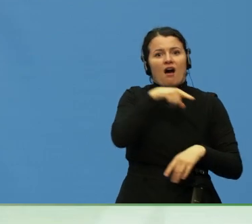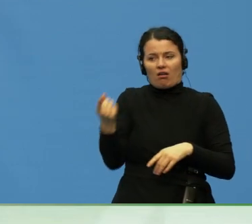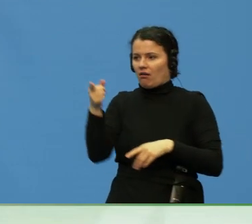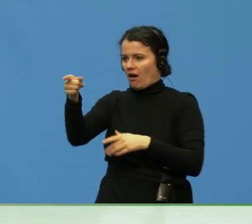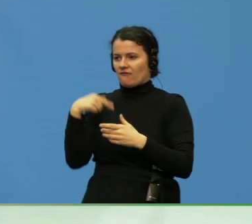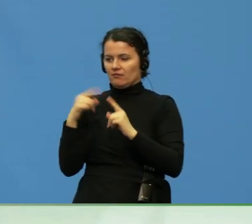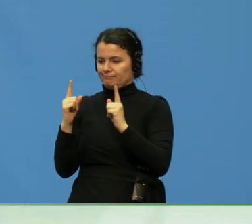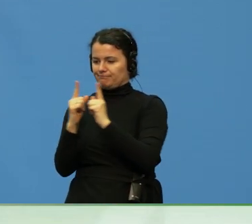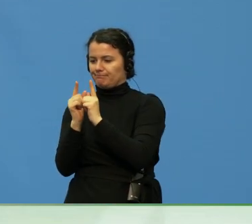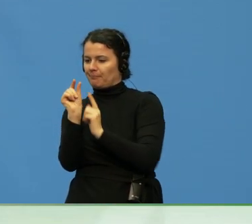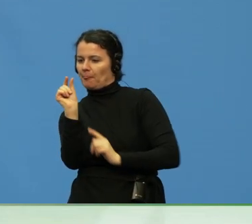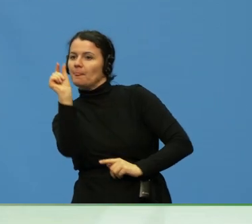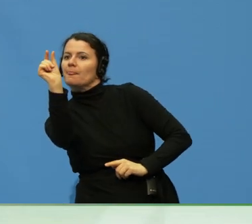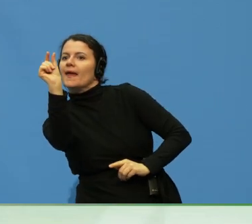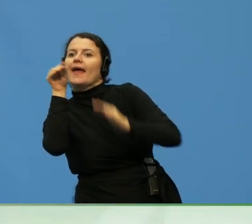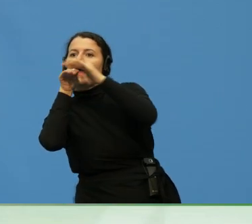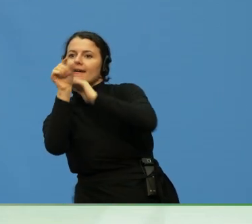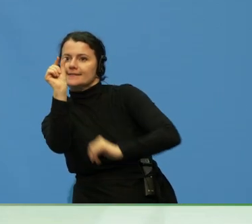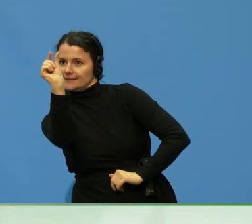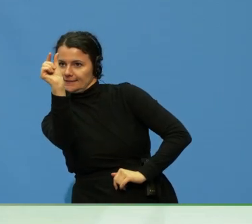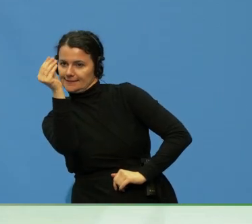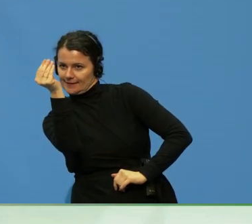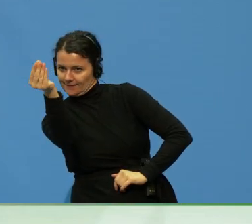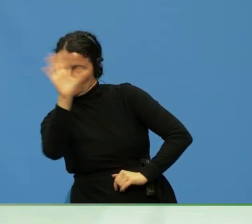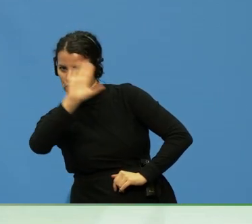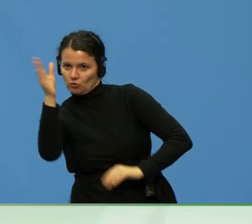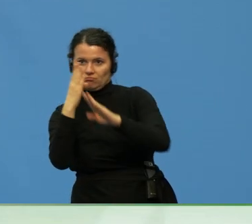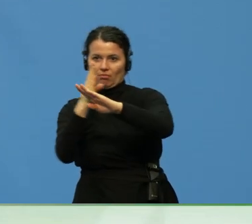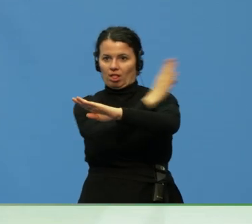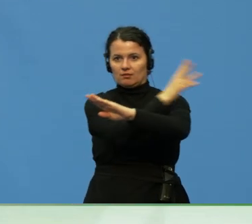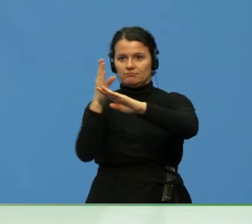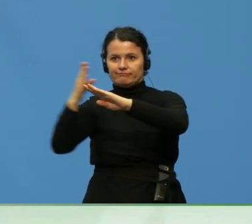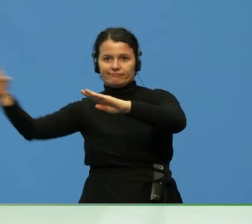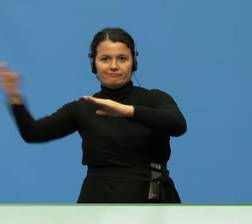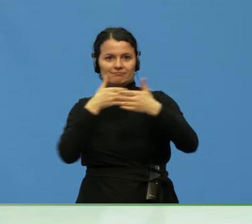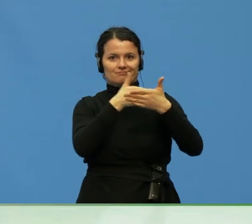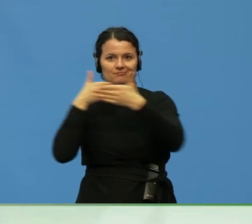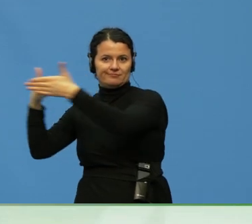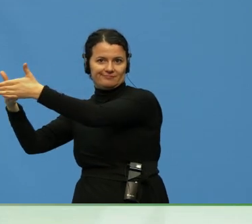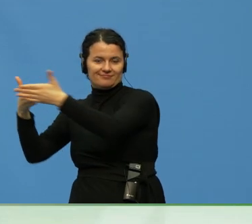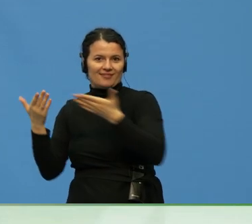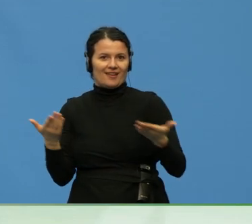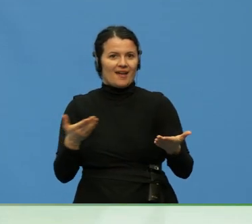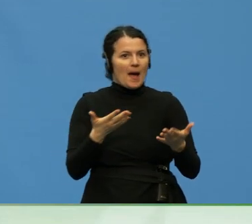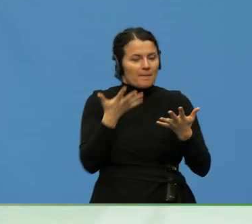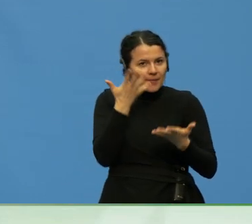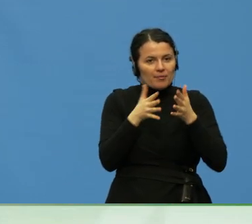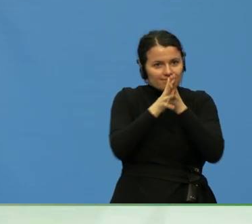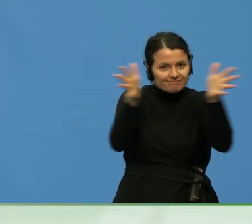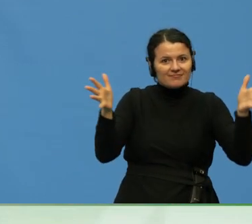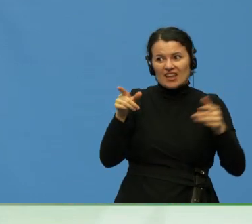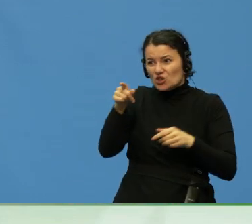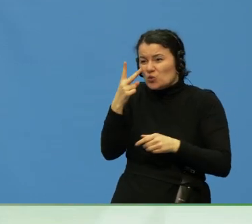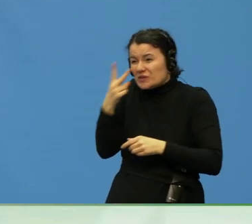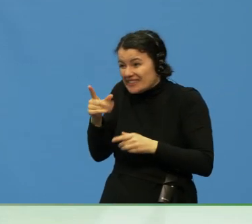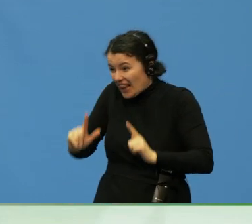we need to really focus on making the link between accessibility and life chances being